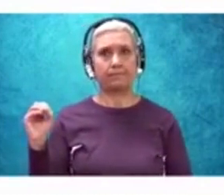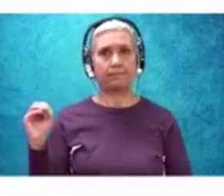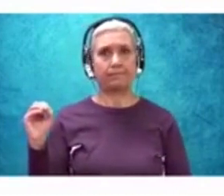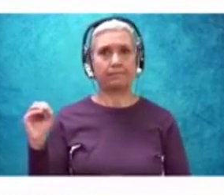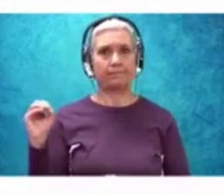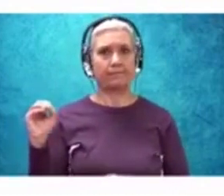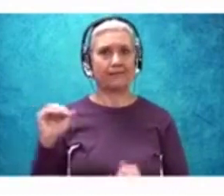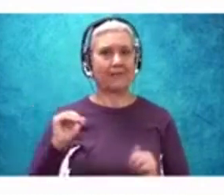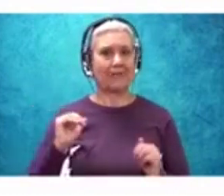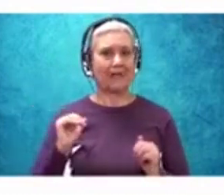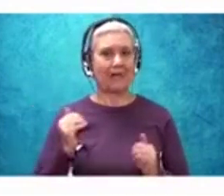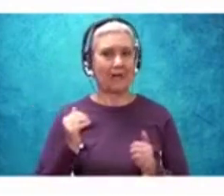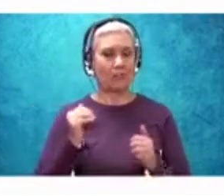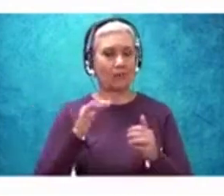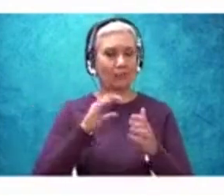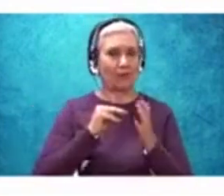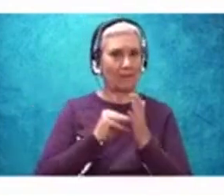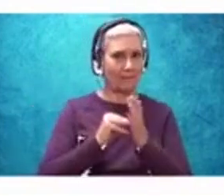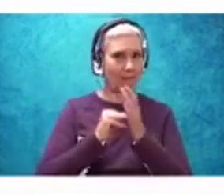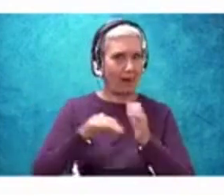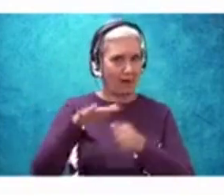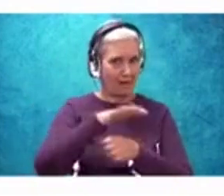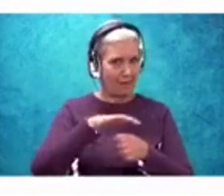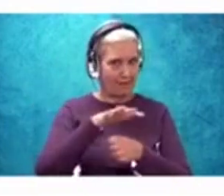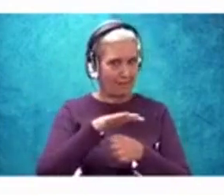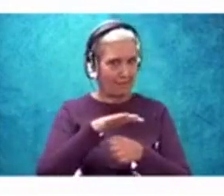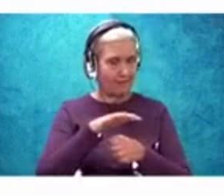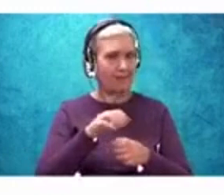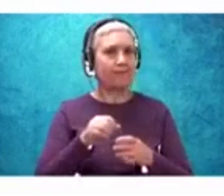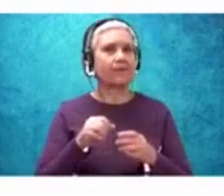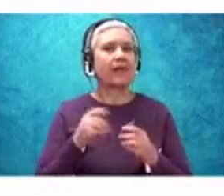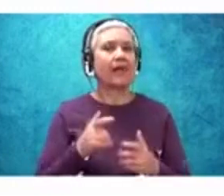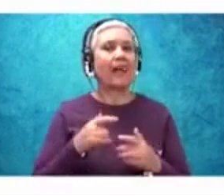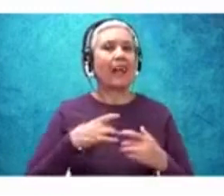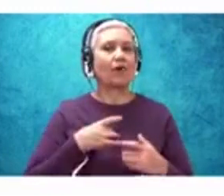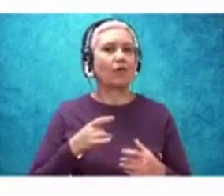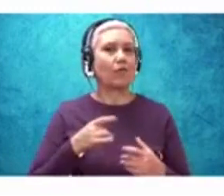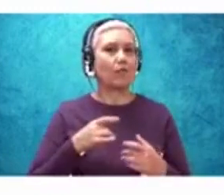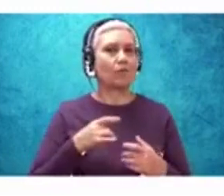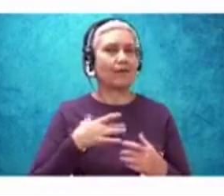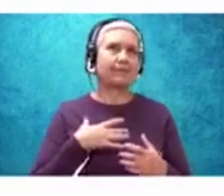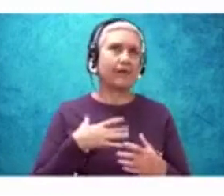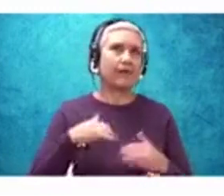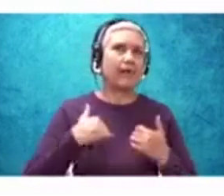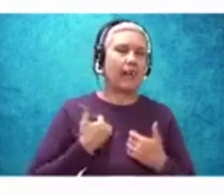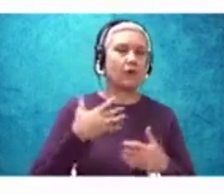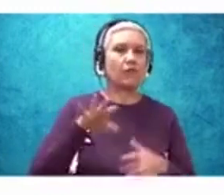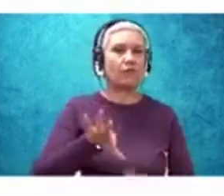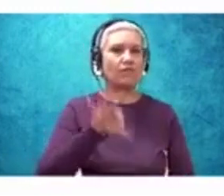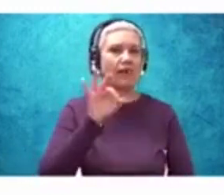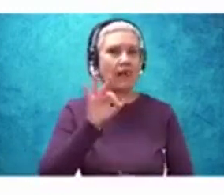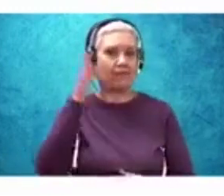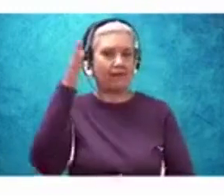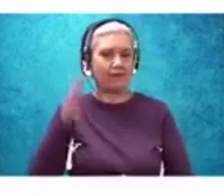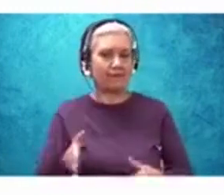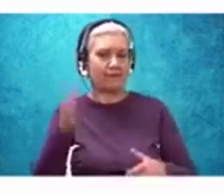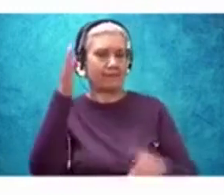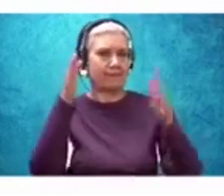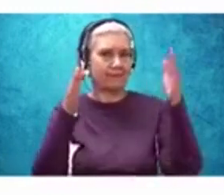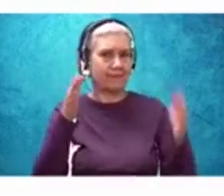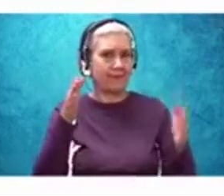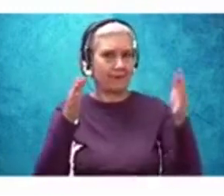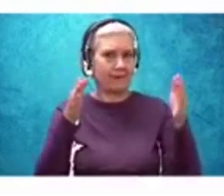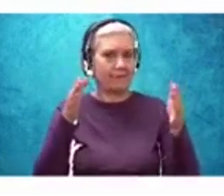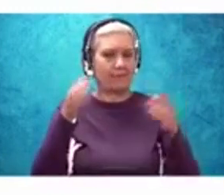fill into our area model? And how are you going to go about finding the side lengths in order to make this particular equation